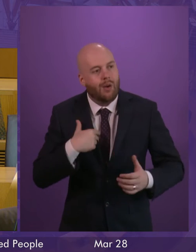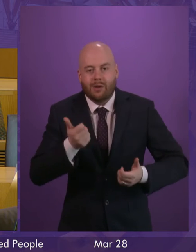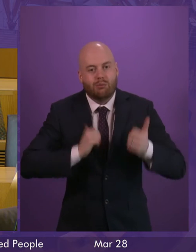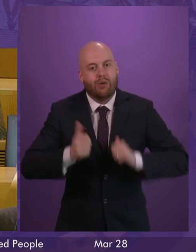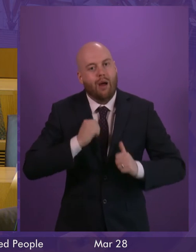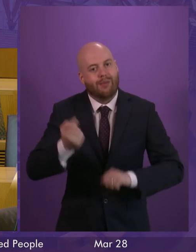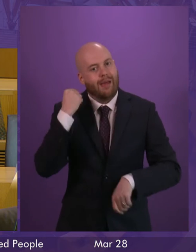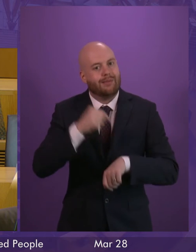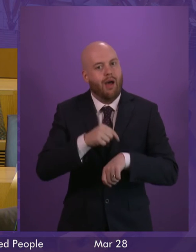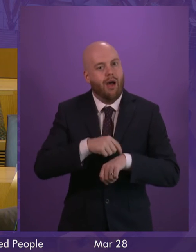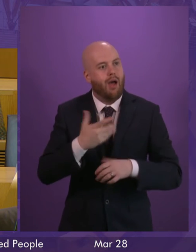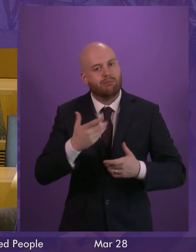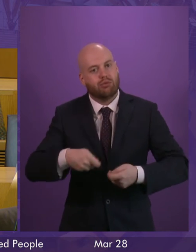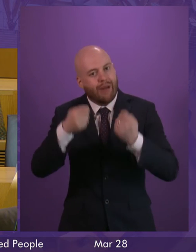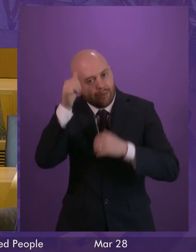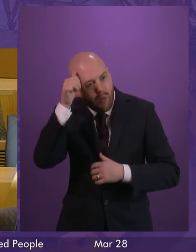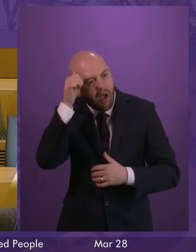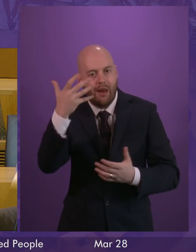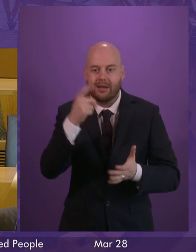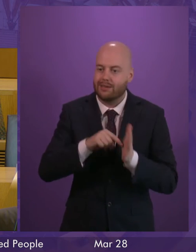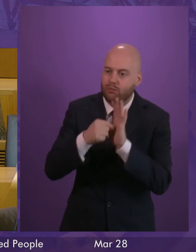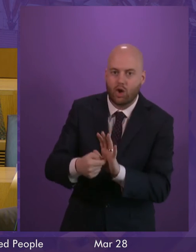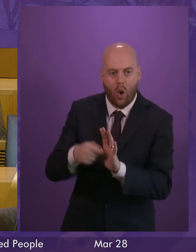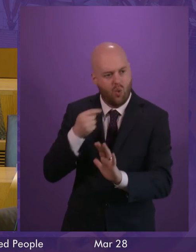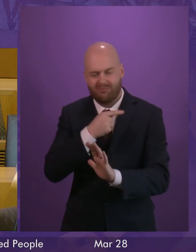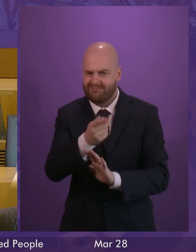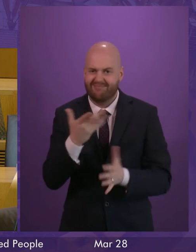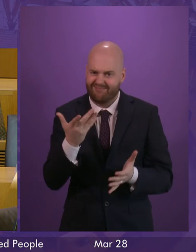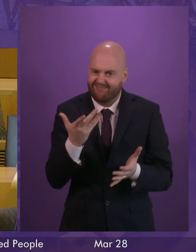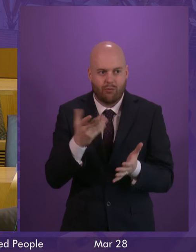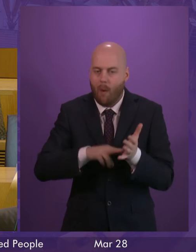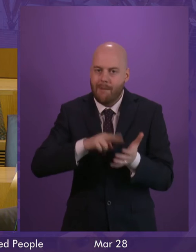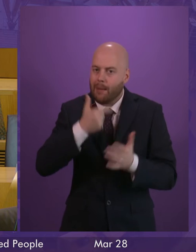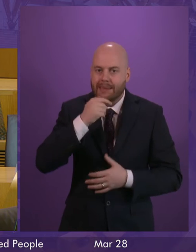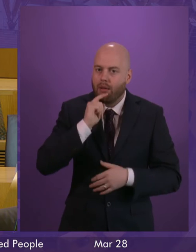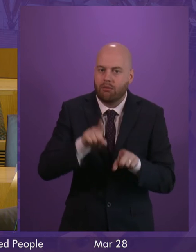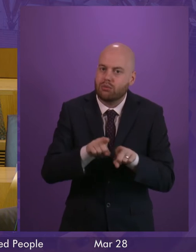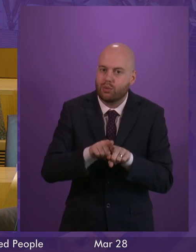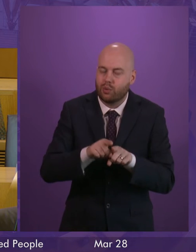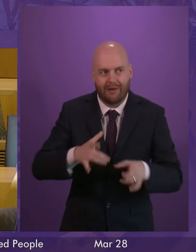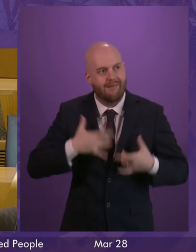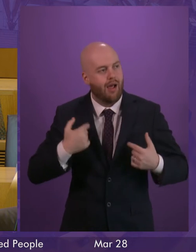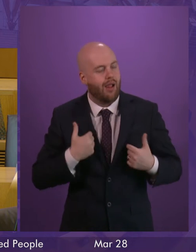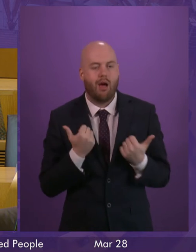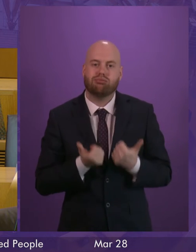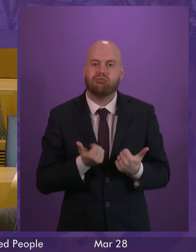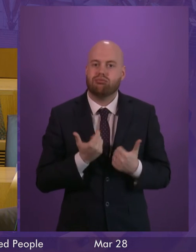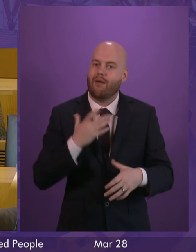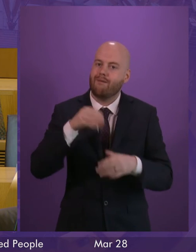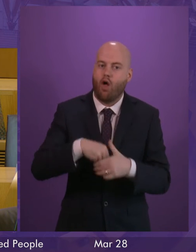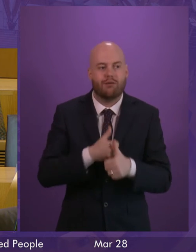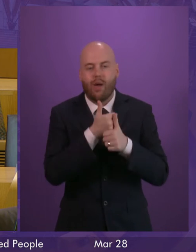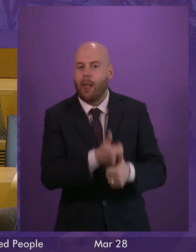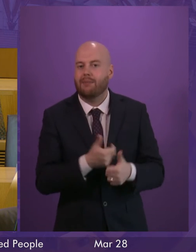It taught me some things. It dispelled myths I had held and preconceptions I had held, and showed just what an